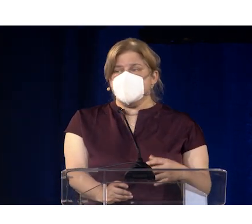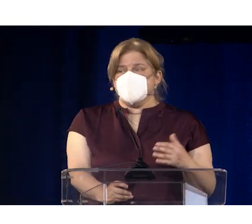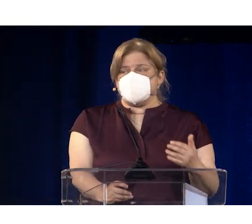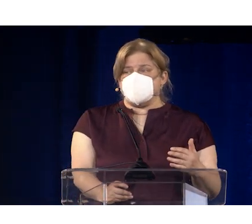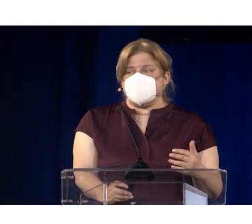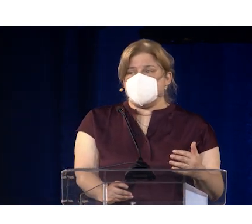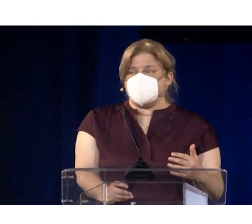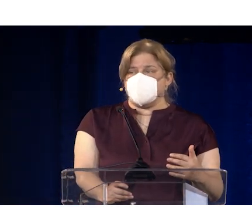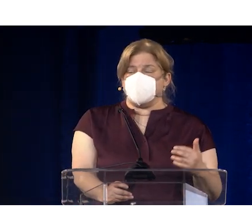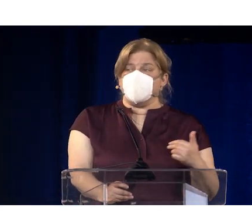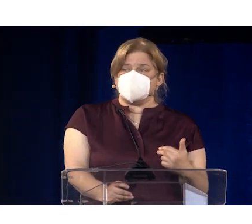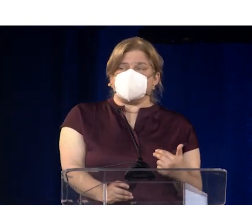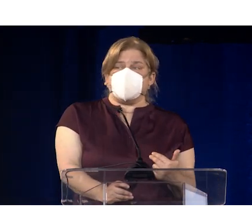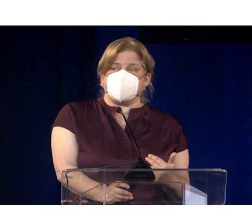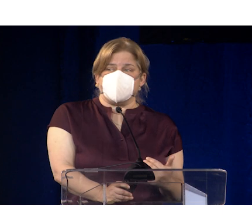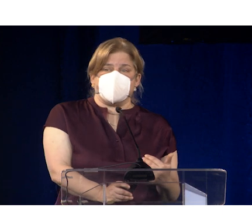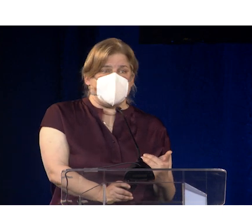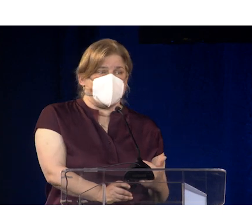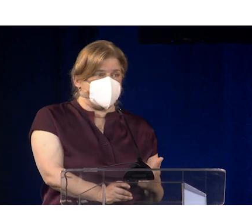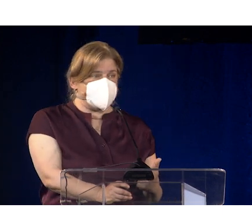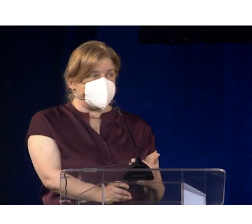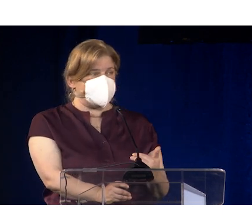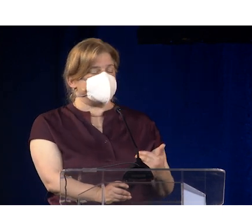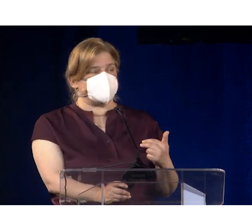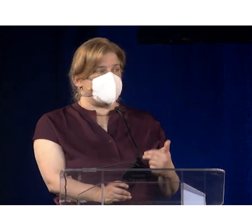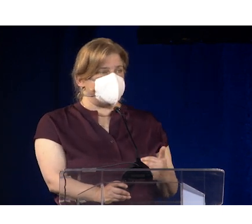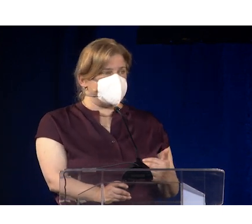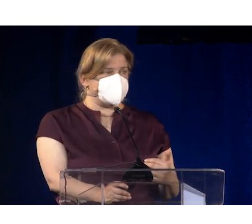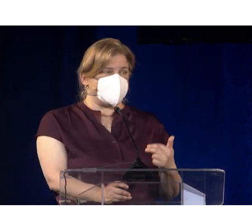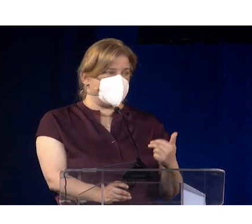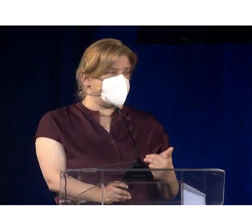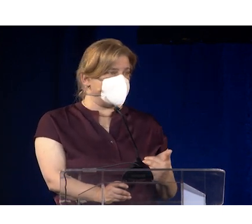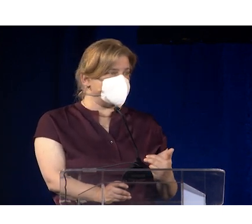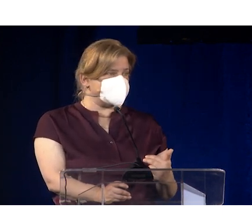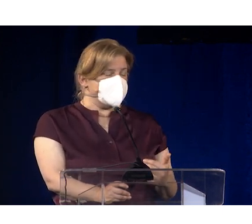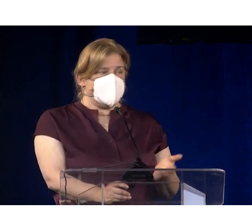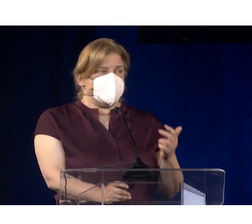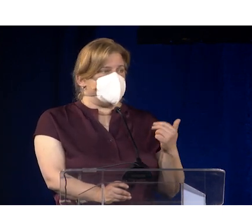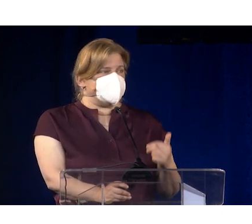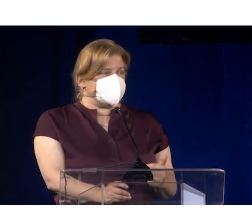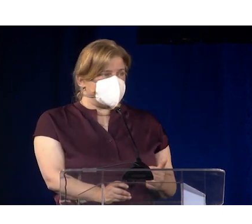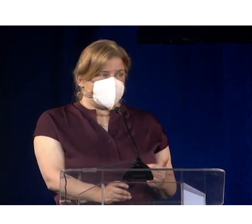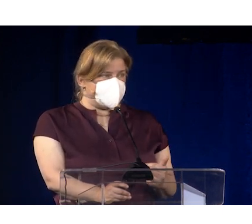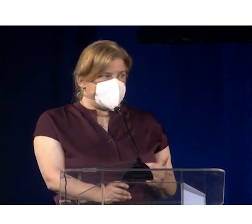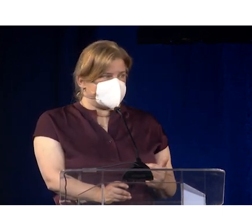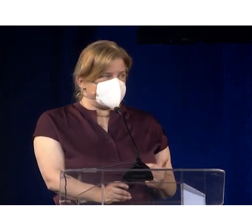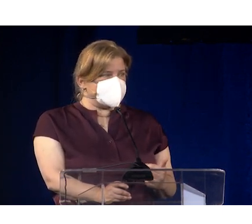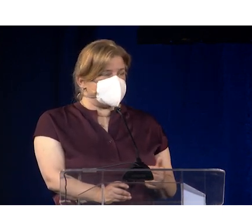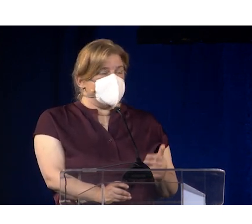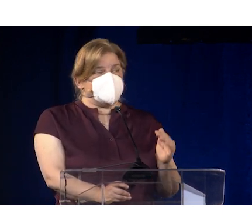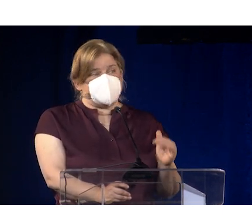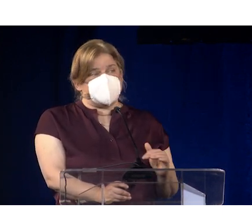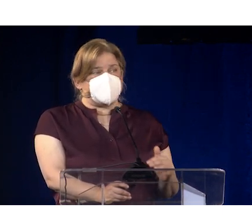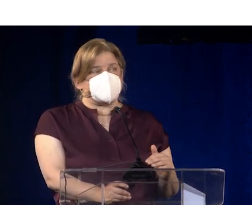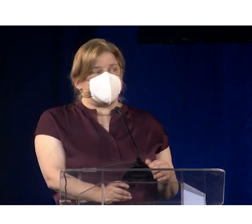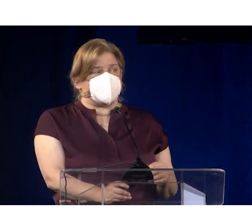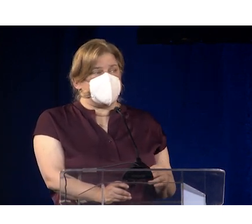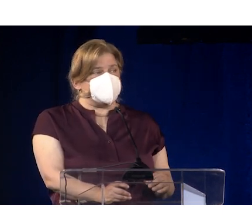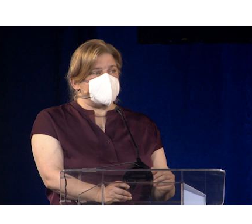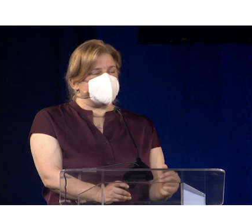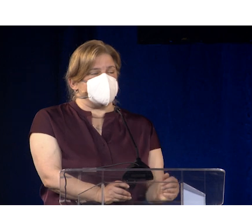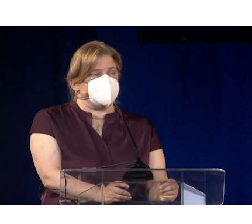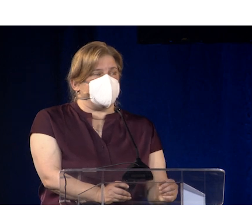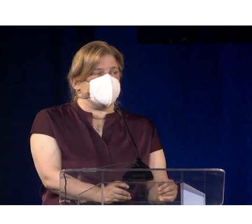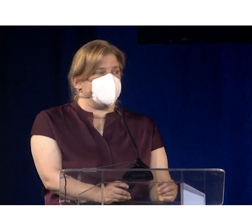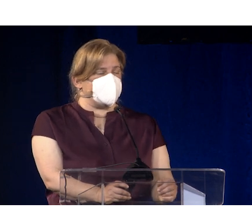injuries. She had a bolt come through her abdomen and pierce her abdomen and her uterus. She had multiple fractures. She did actually